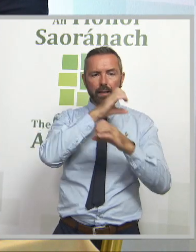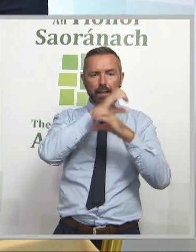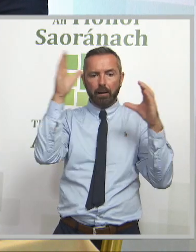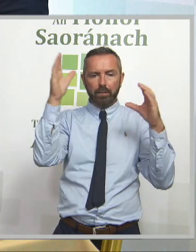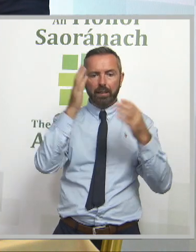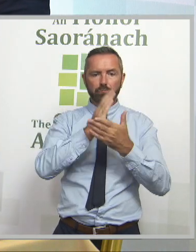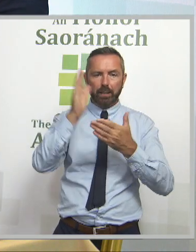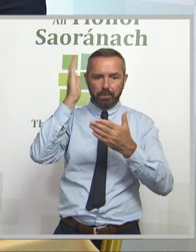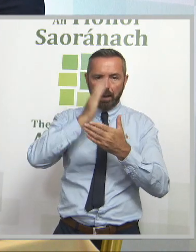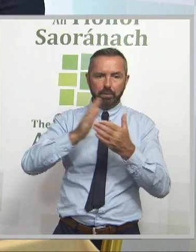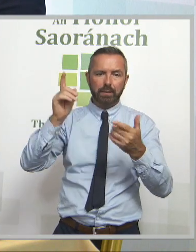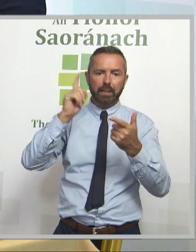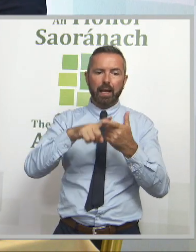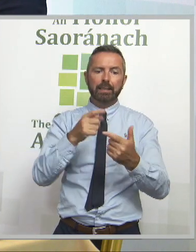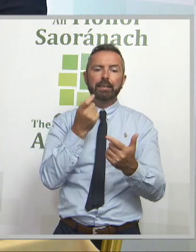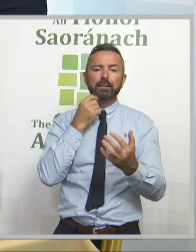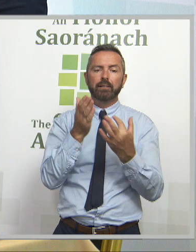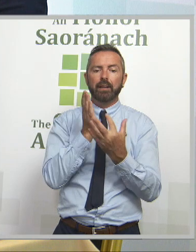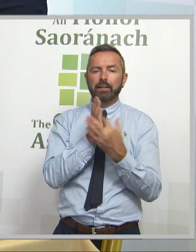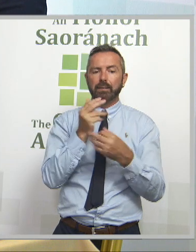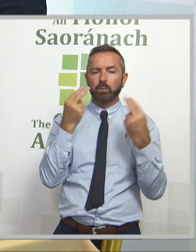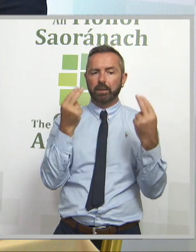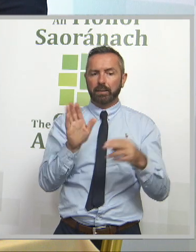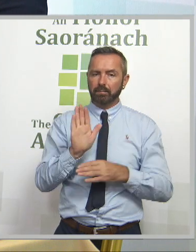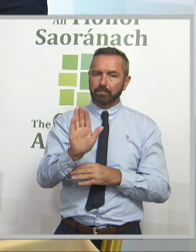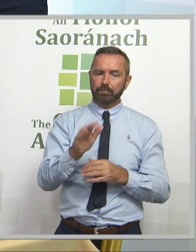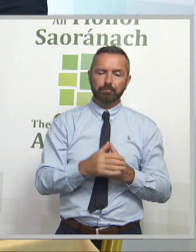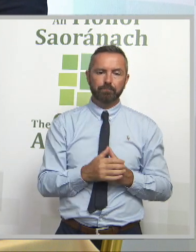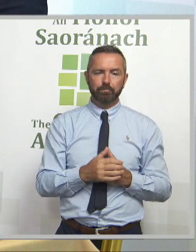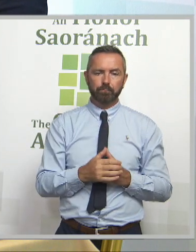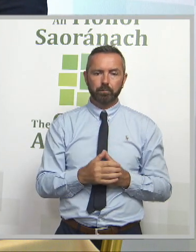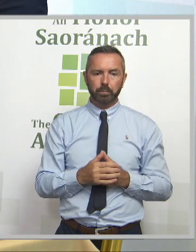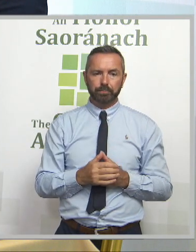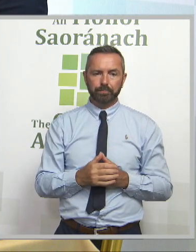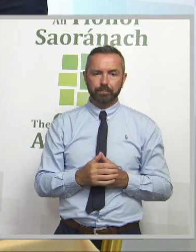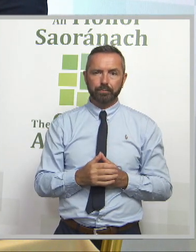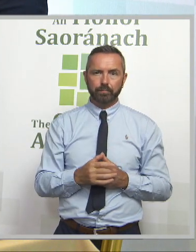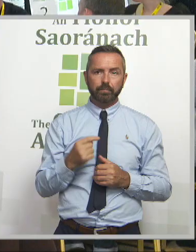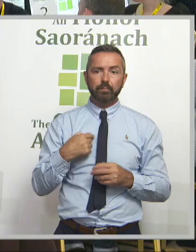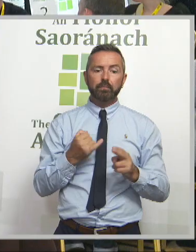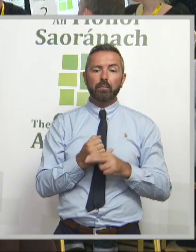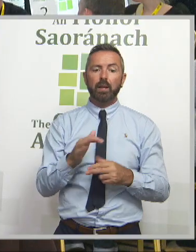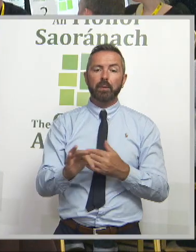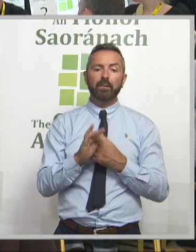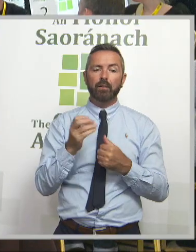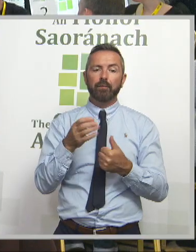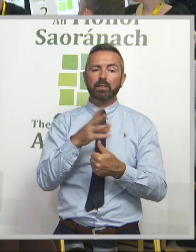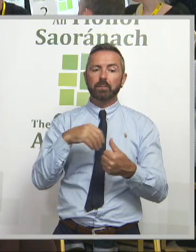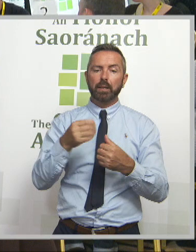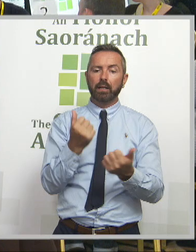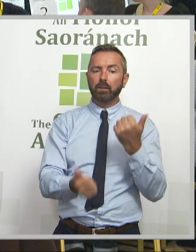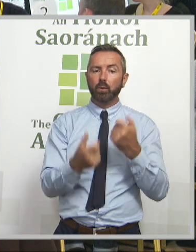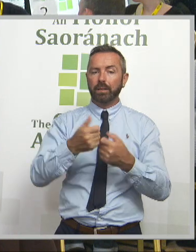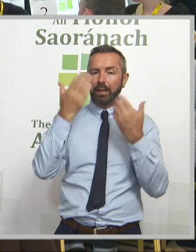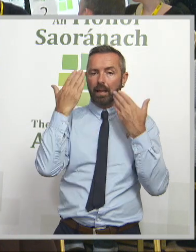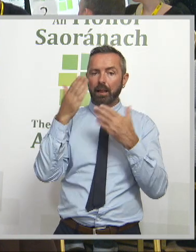ease of access is required, and I would be in favour of a specialist environmental court that particularly